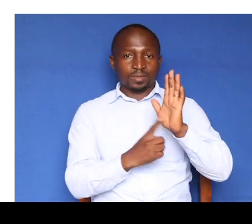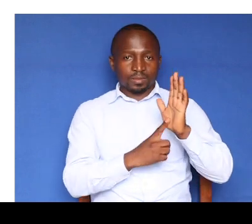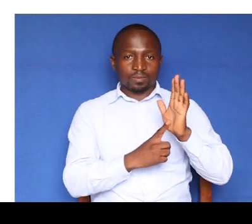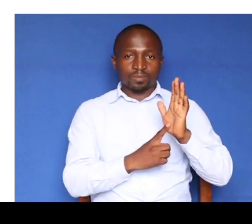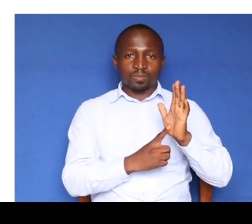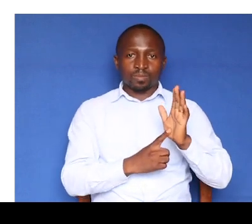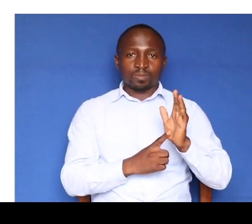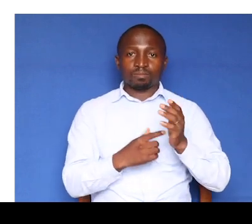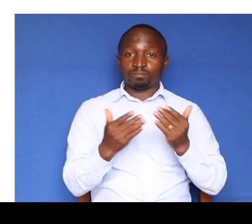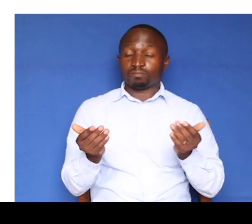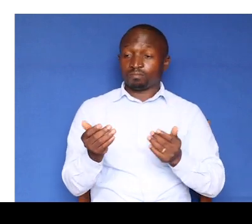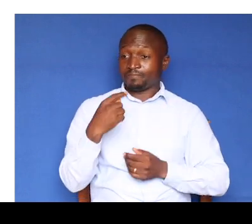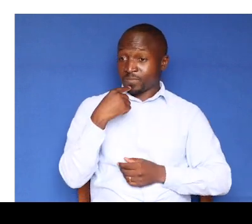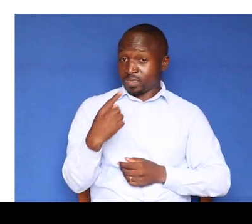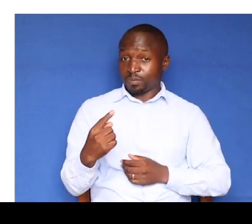6 asks us,